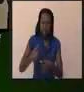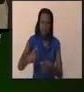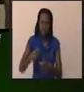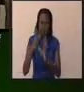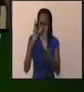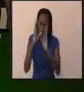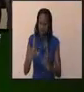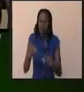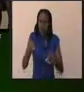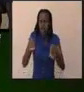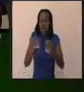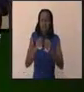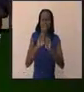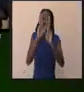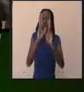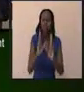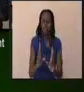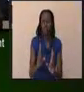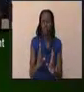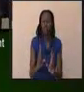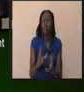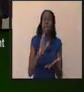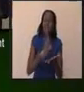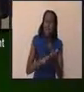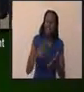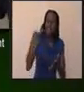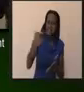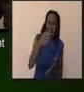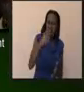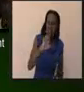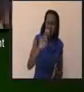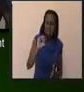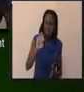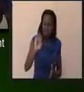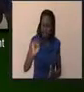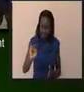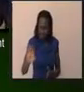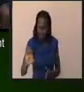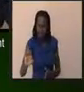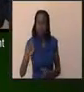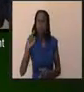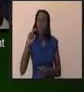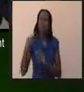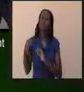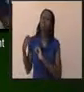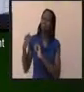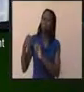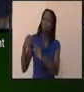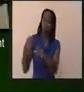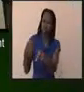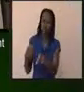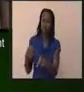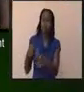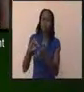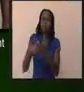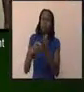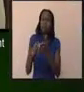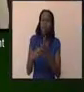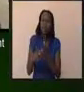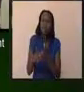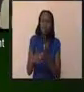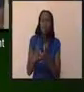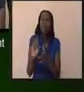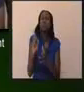a person. You understand? And genes are characteristics that give us the different